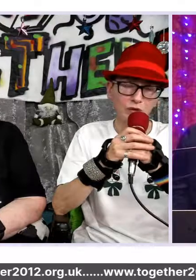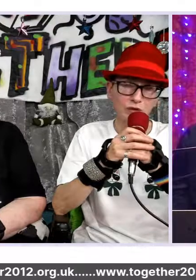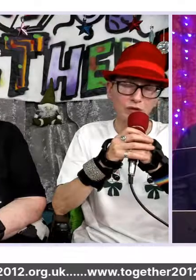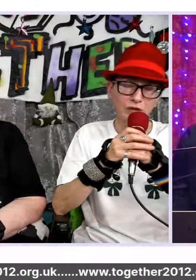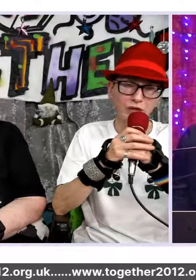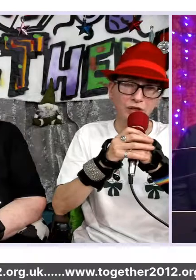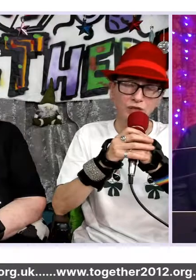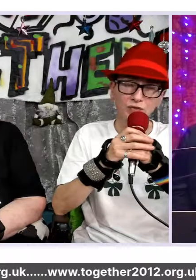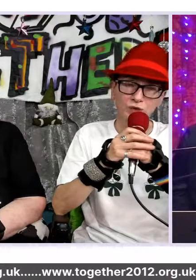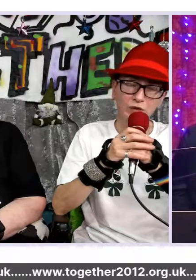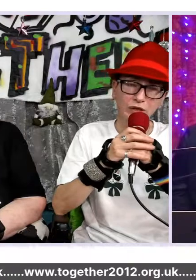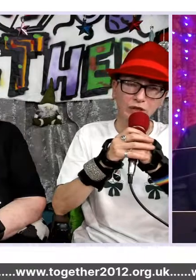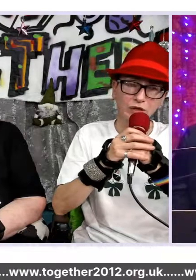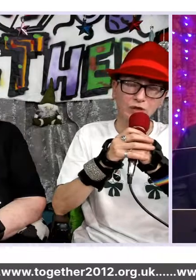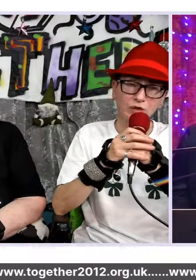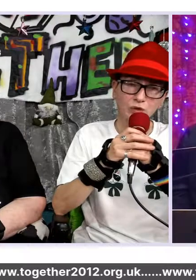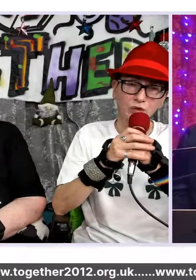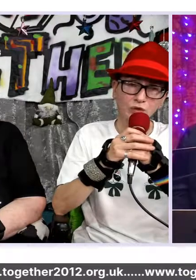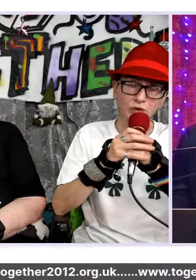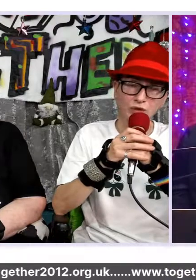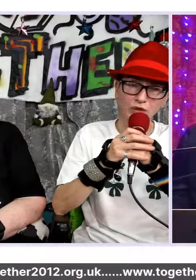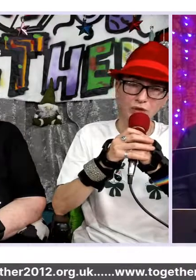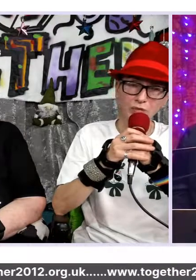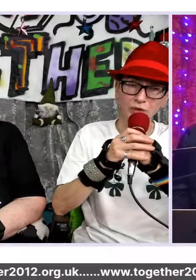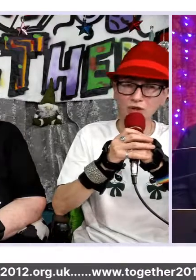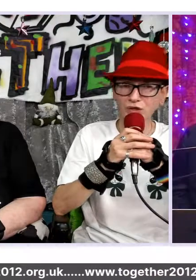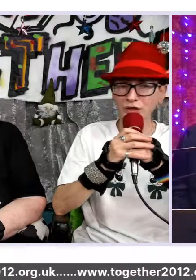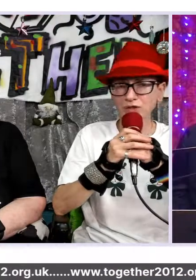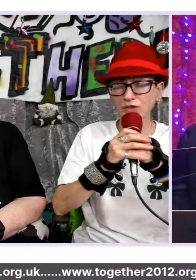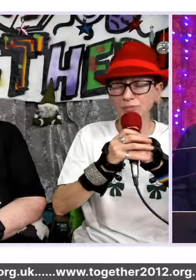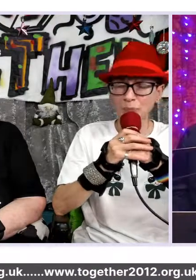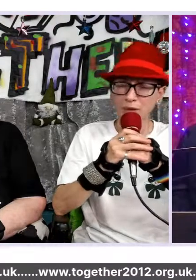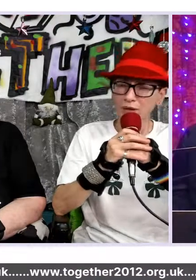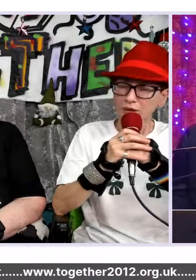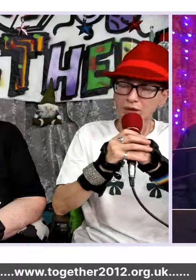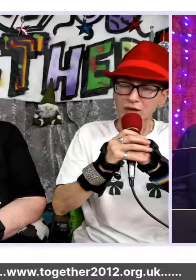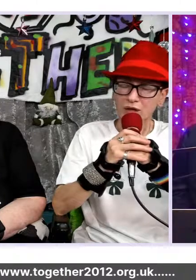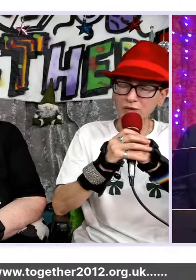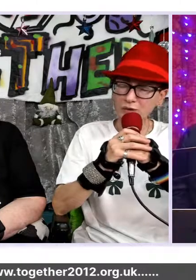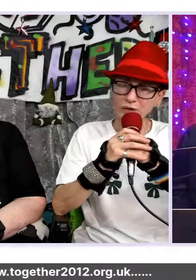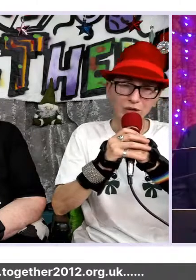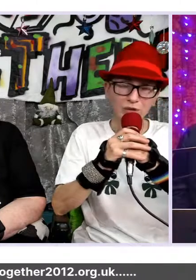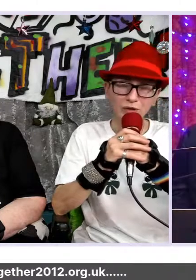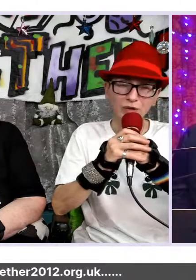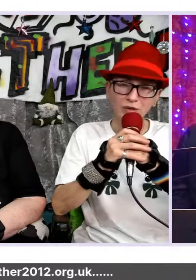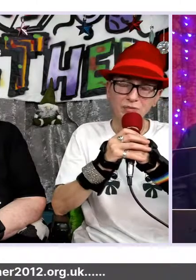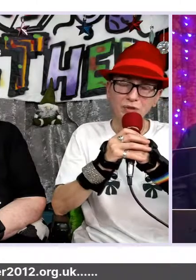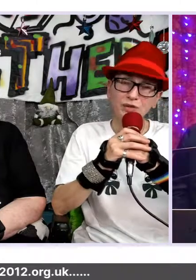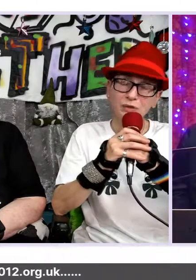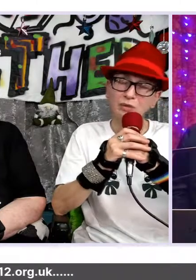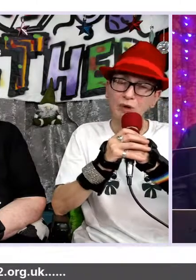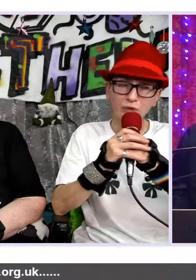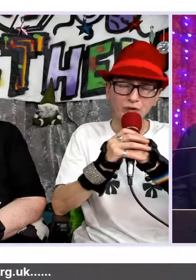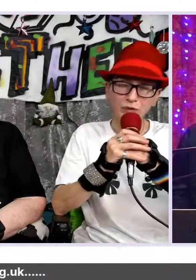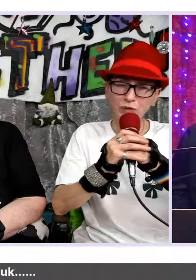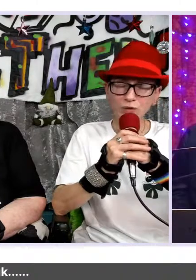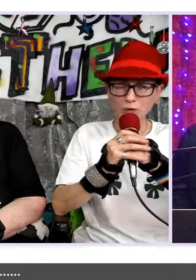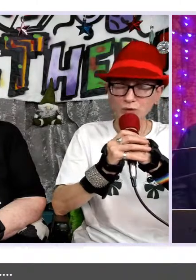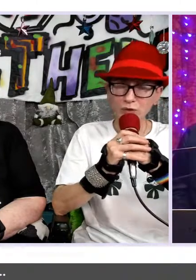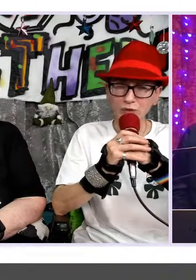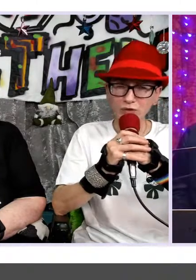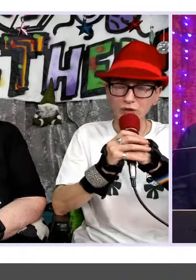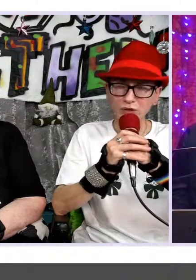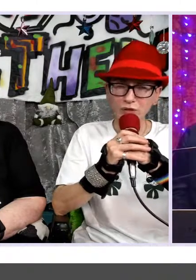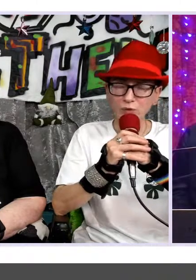questions and further links on the event page later. I think the other thing that impressed me, but only when I